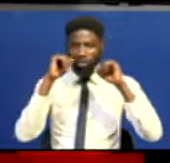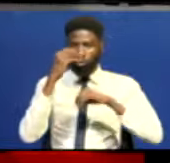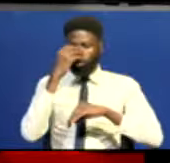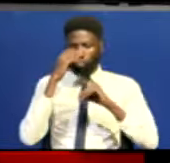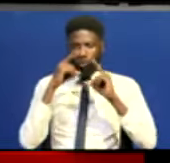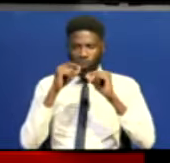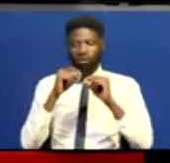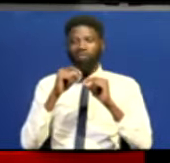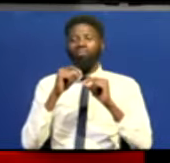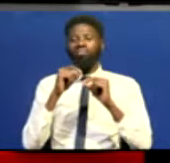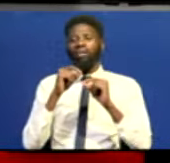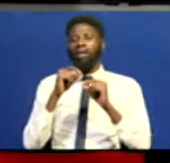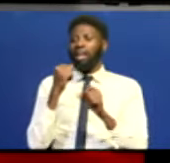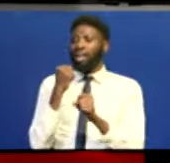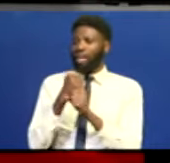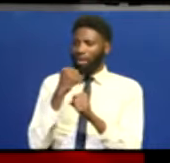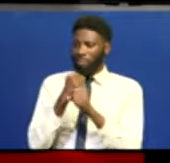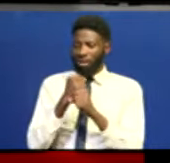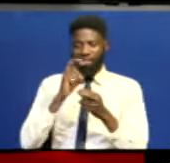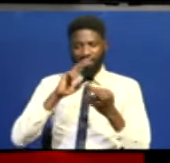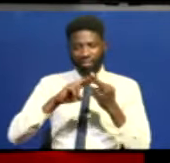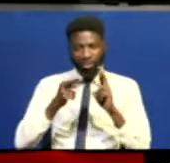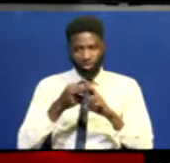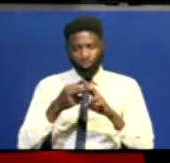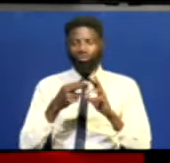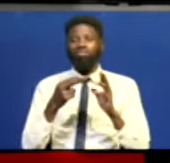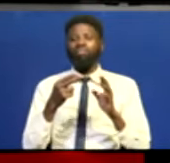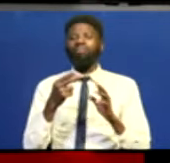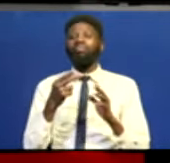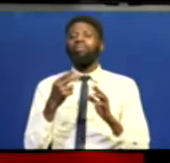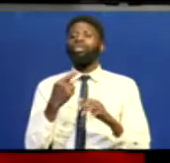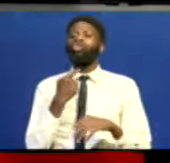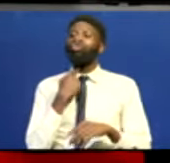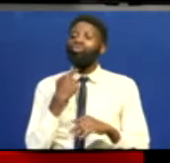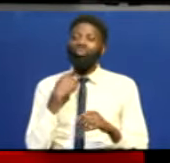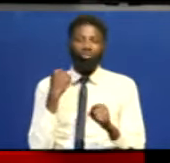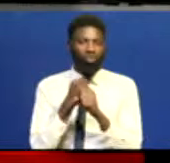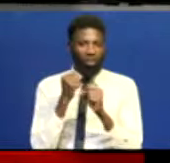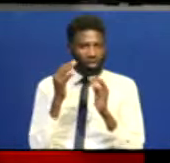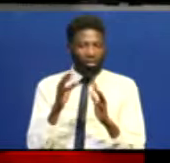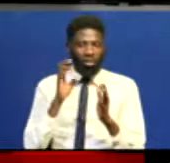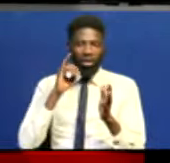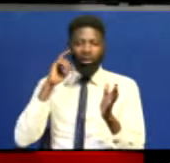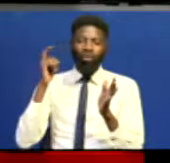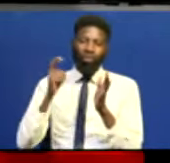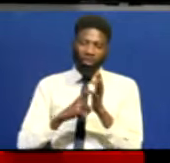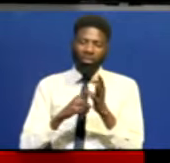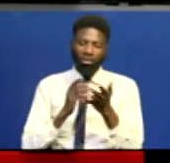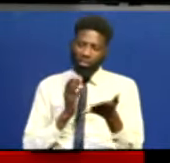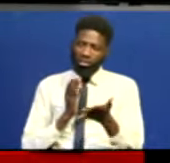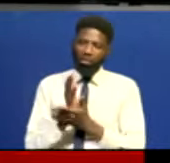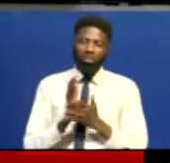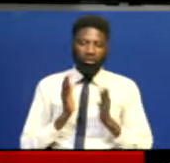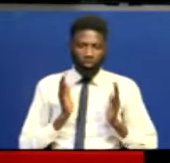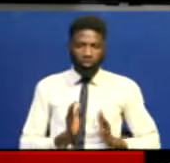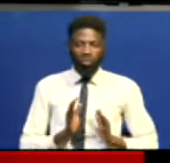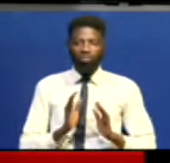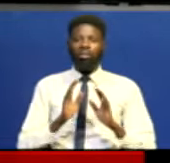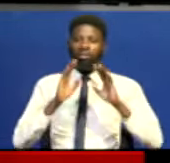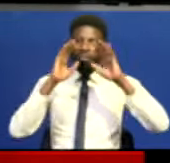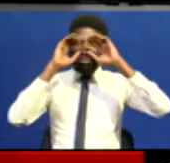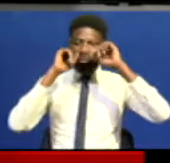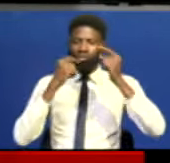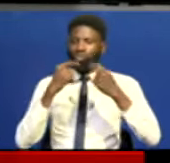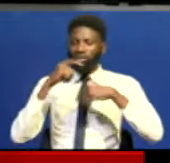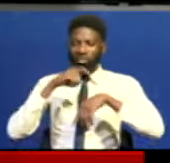as well as social security are recognized as human rights and fundamental freedoms. The head of state made these remarks during the